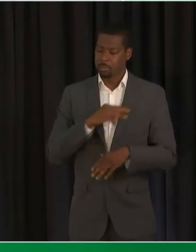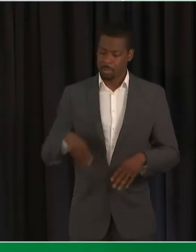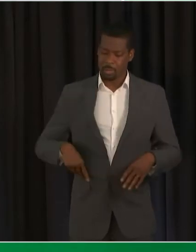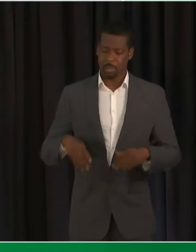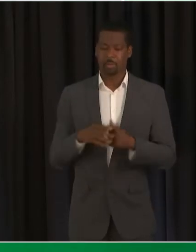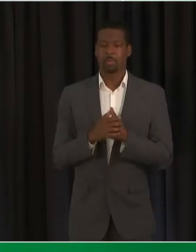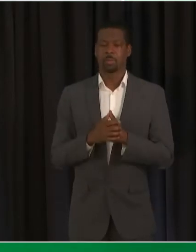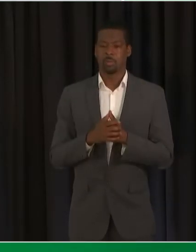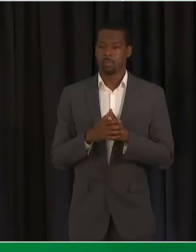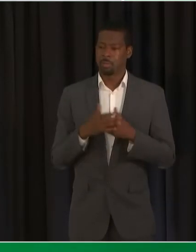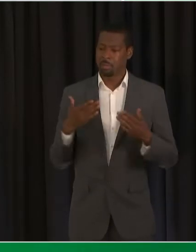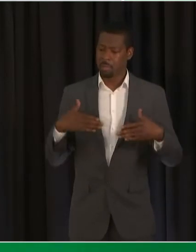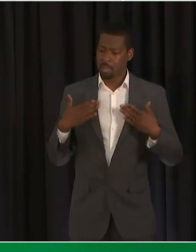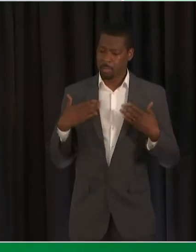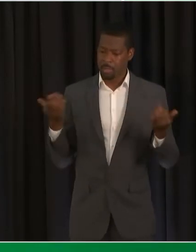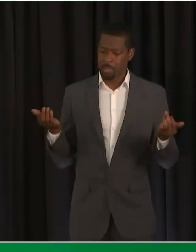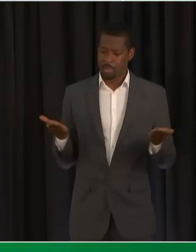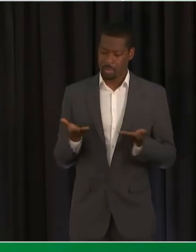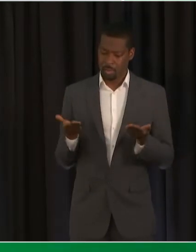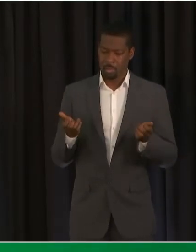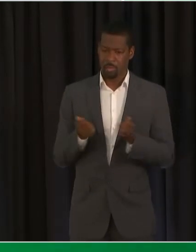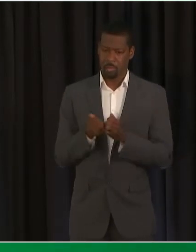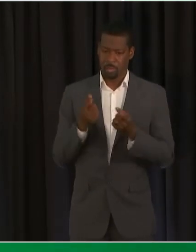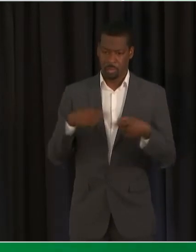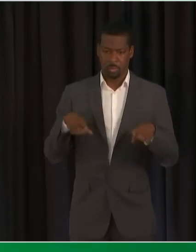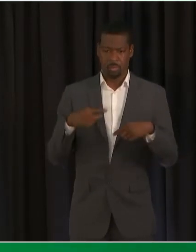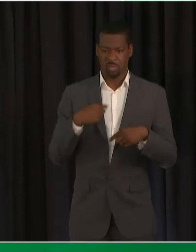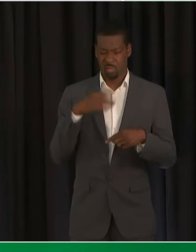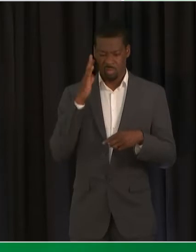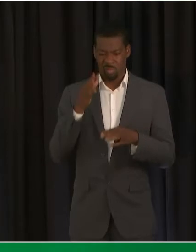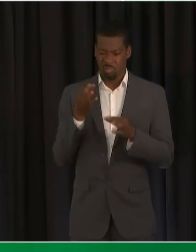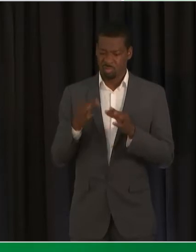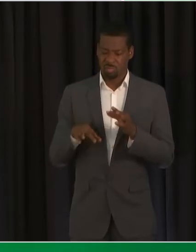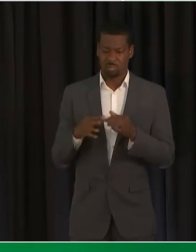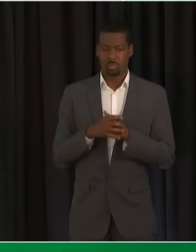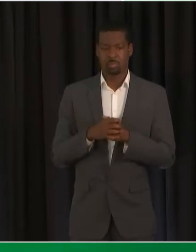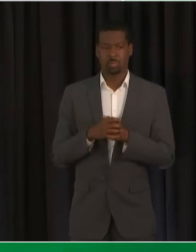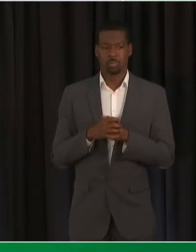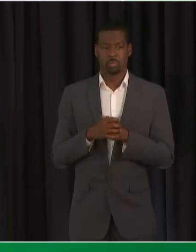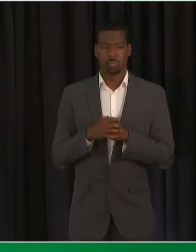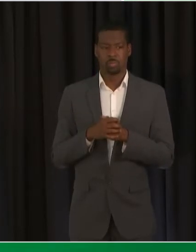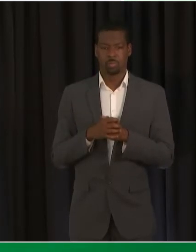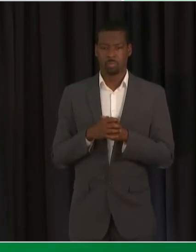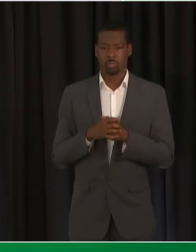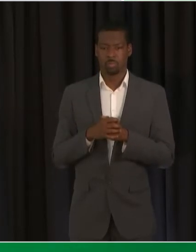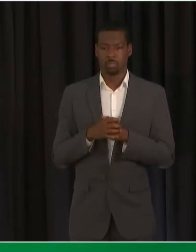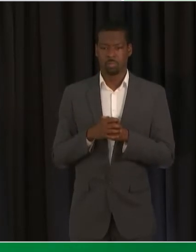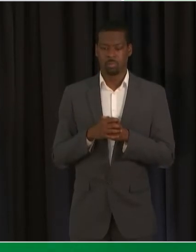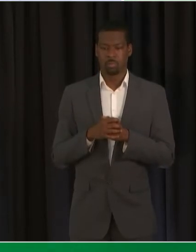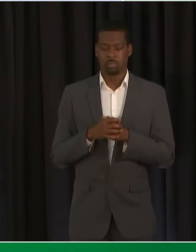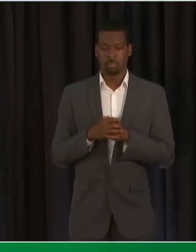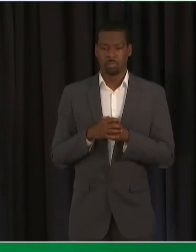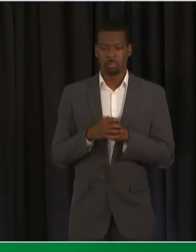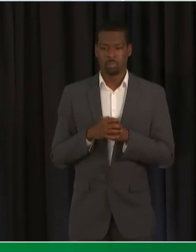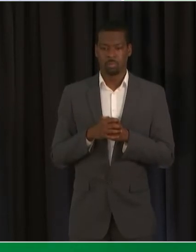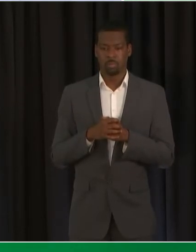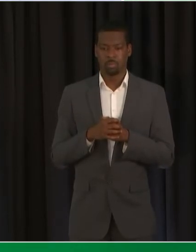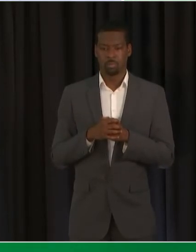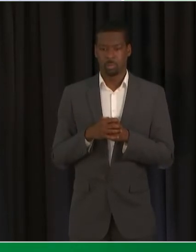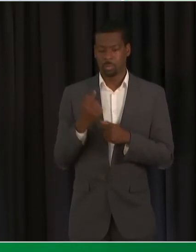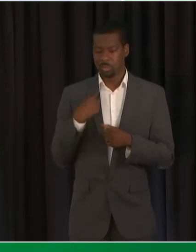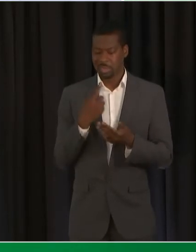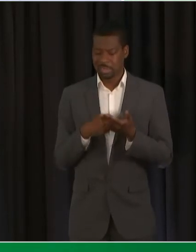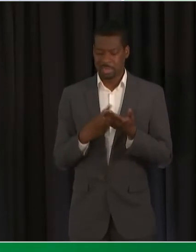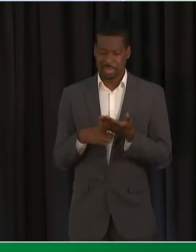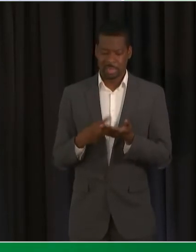be here with you all on a Tuesday. I will be brief so that we can get back to questions of relief. Just